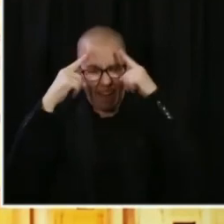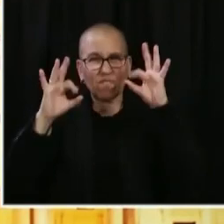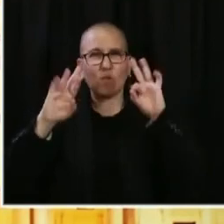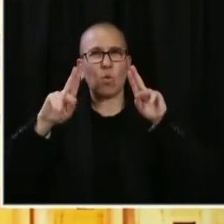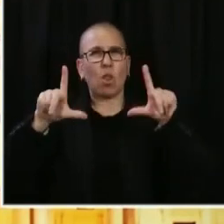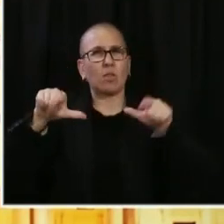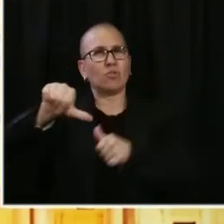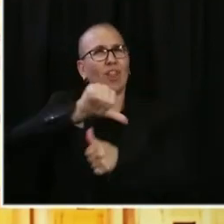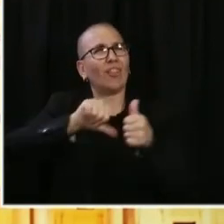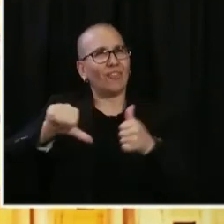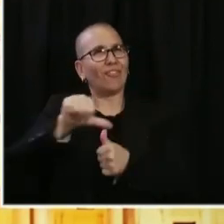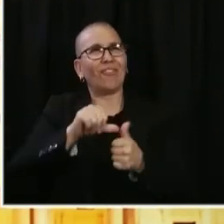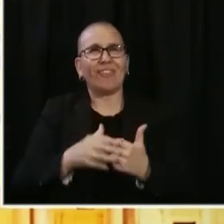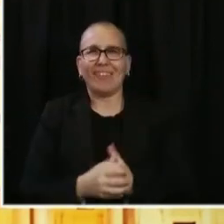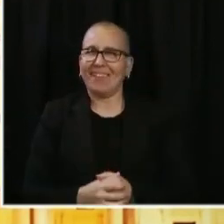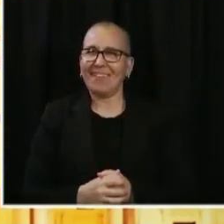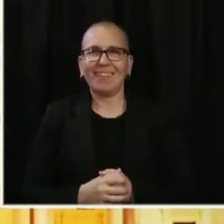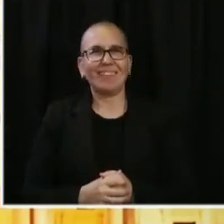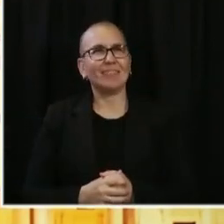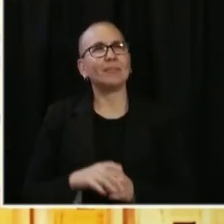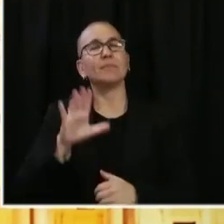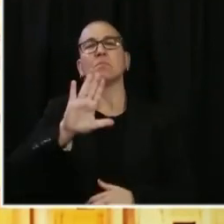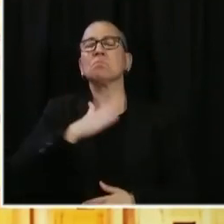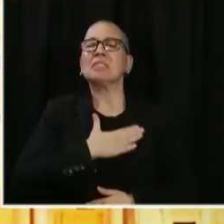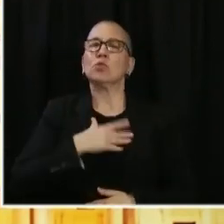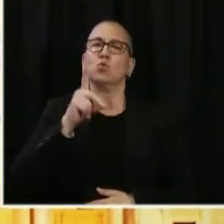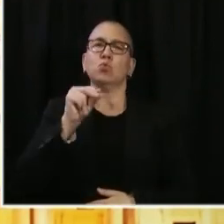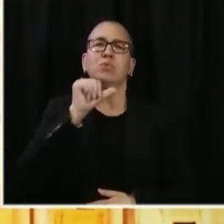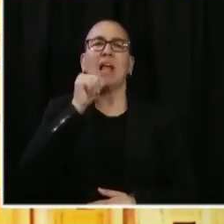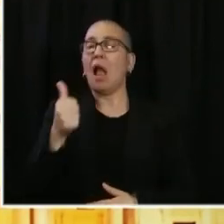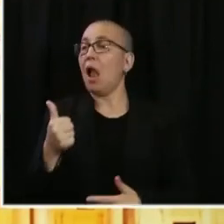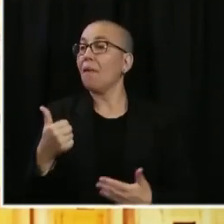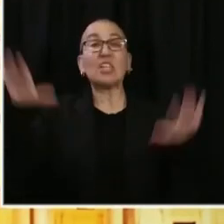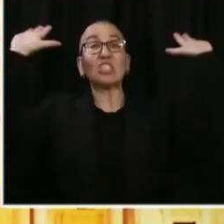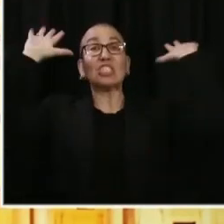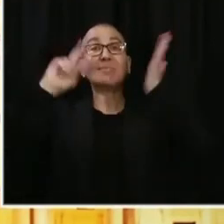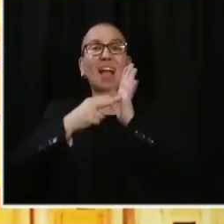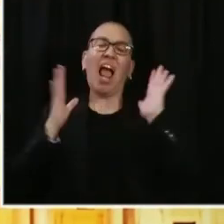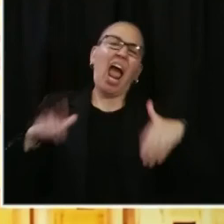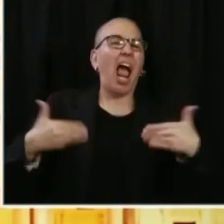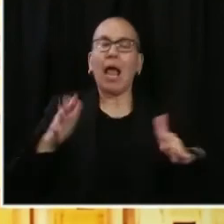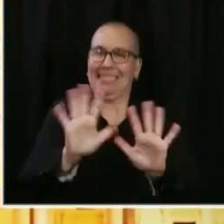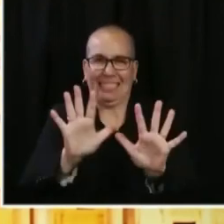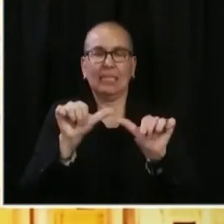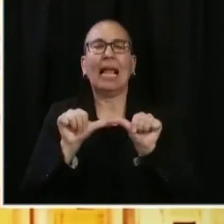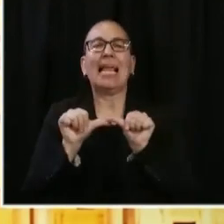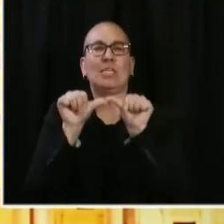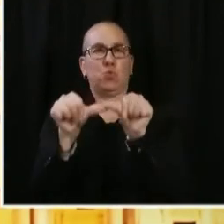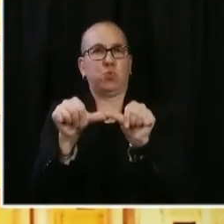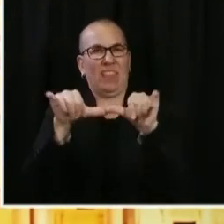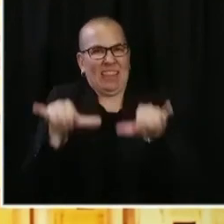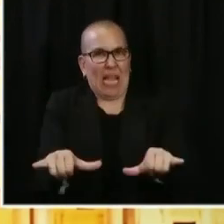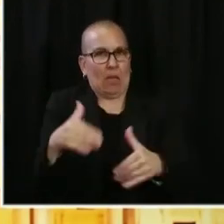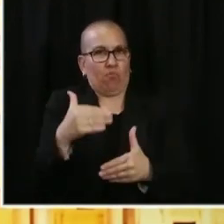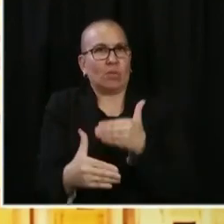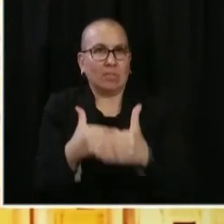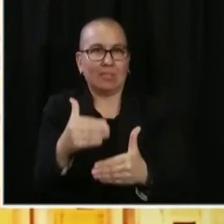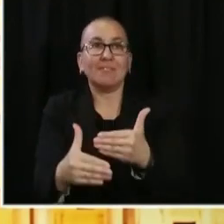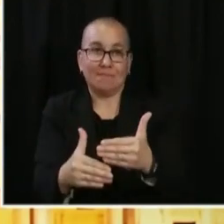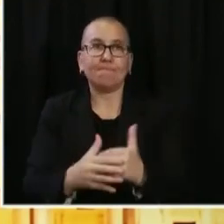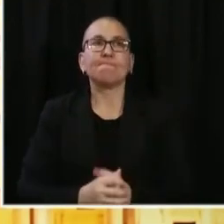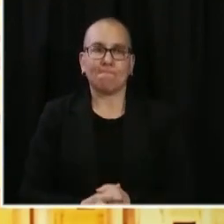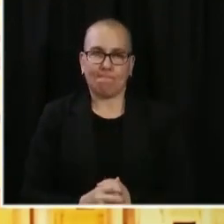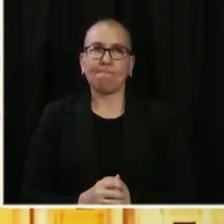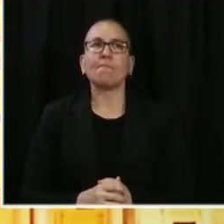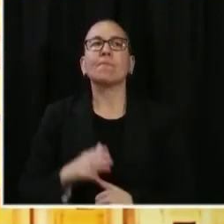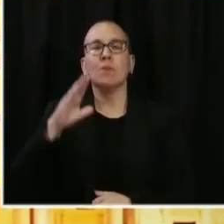as everything is normal. Unfortunately, we aren't through the winter yet. These last several weeks have been difficult, and it's going to get more challenging. But